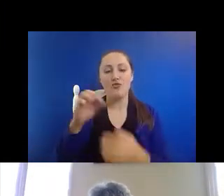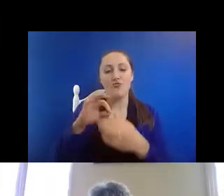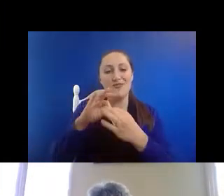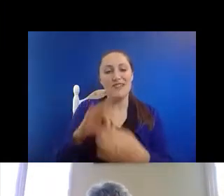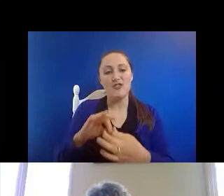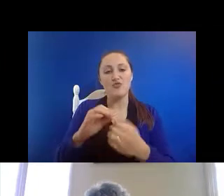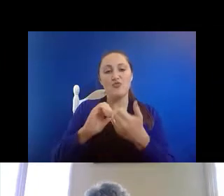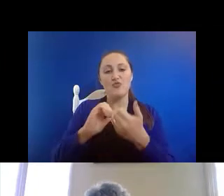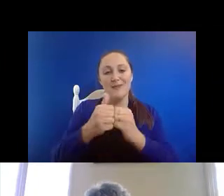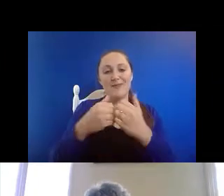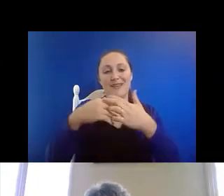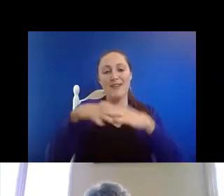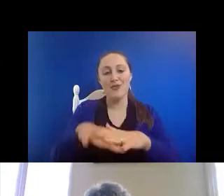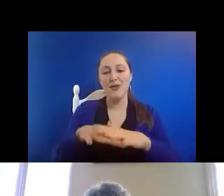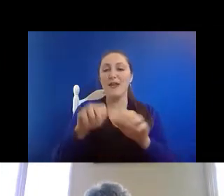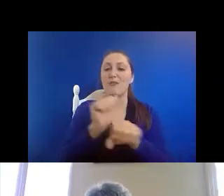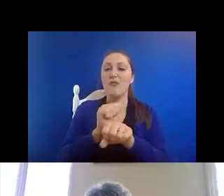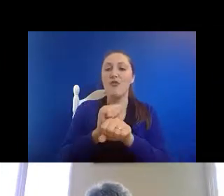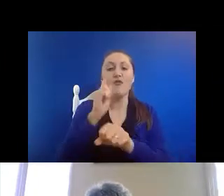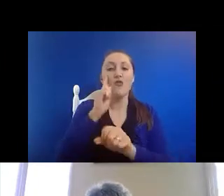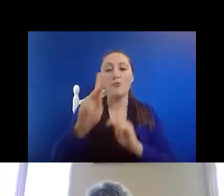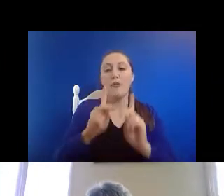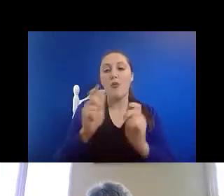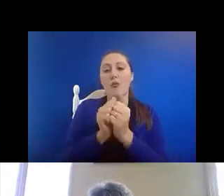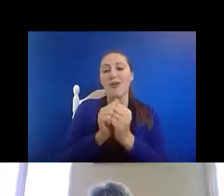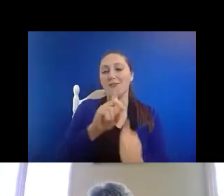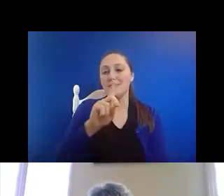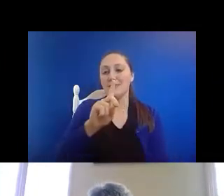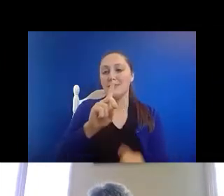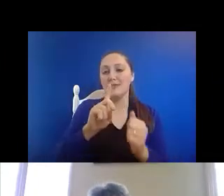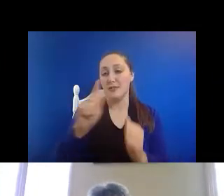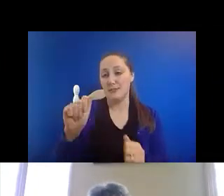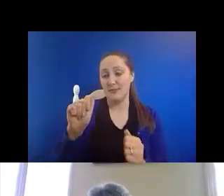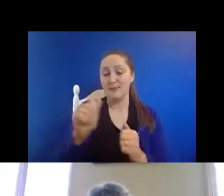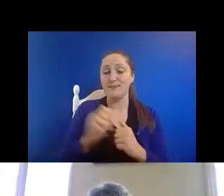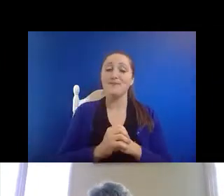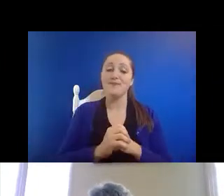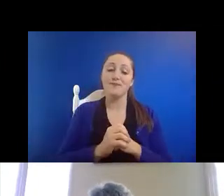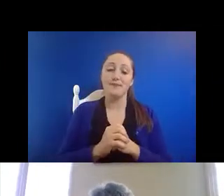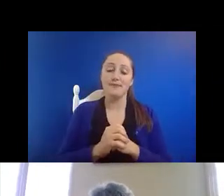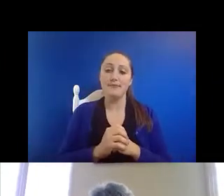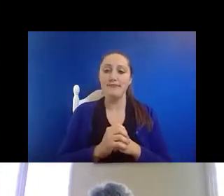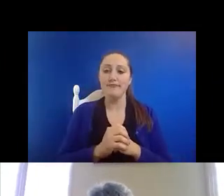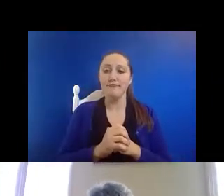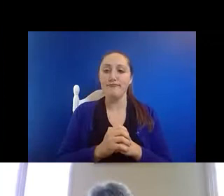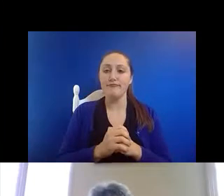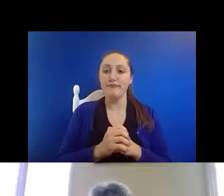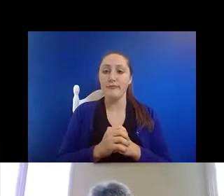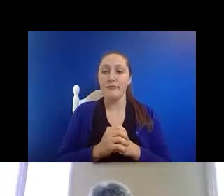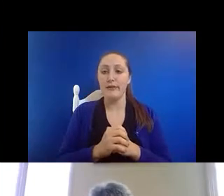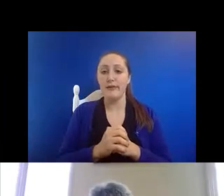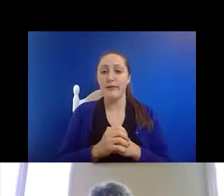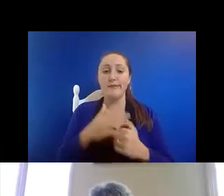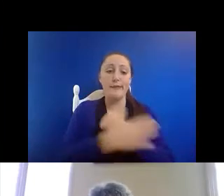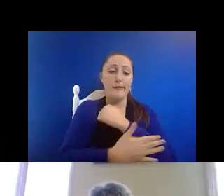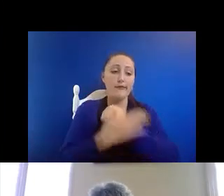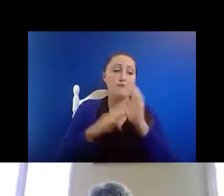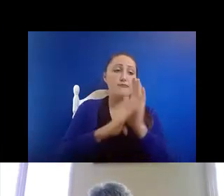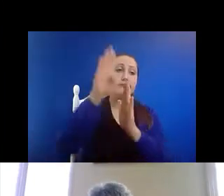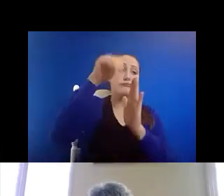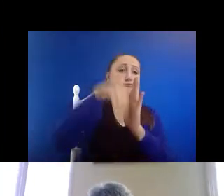integrated employment for people with disabilities. Despite all the ups and downs that this country has been through,